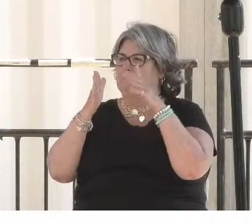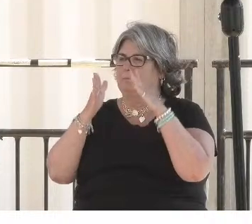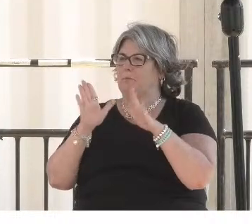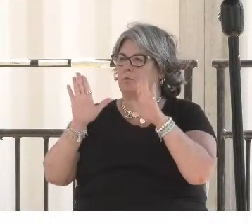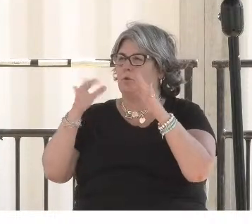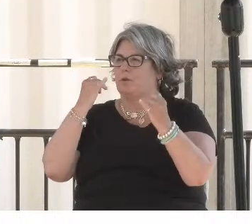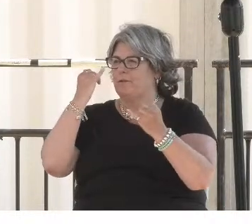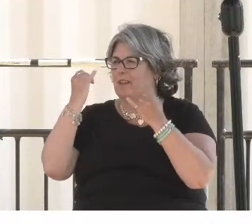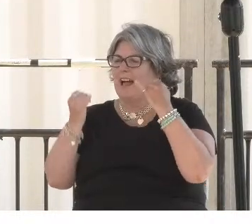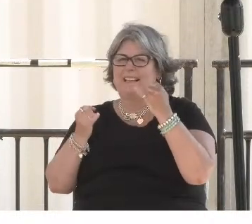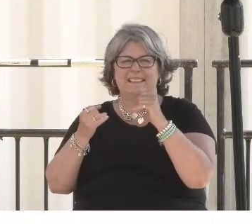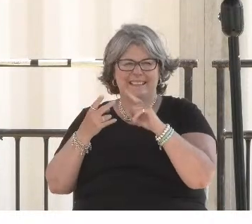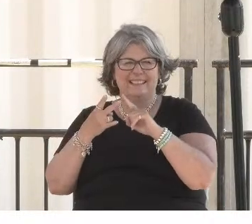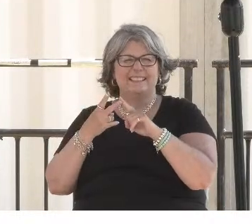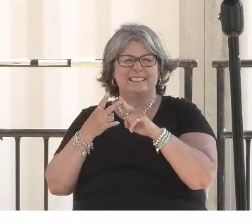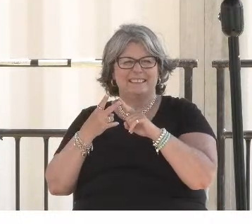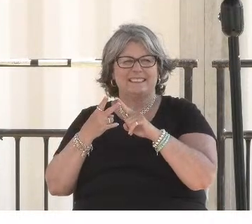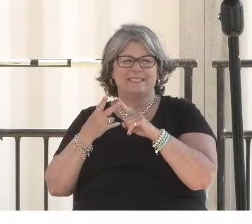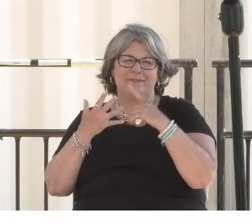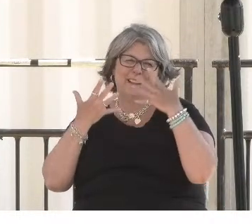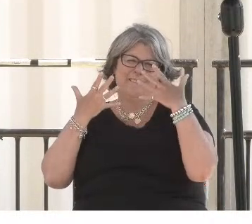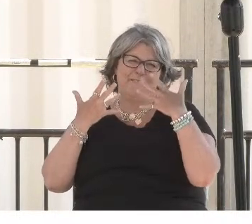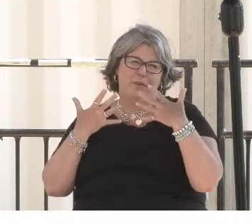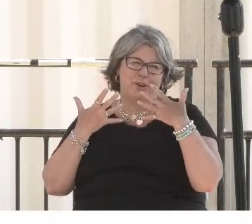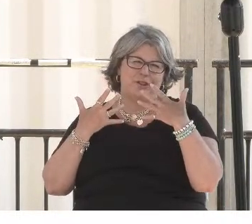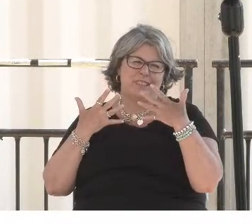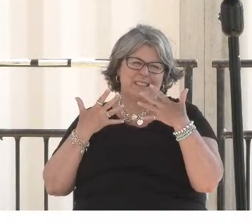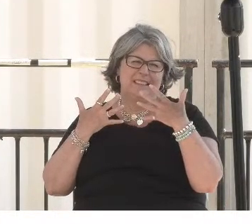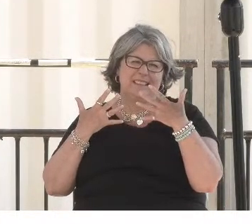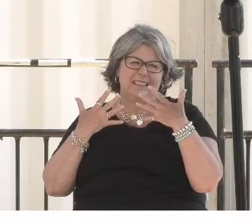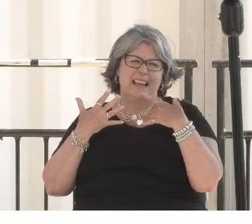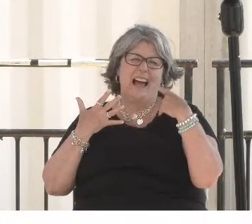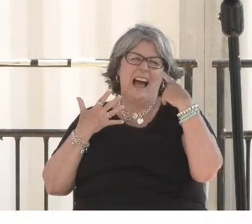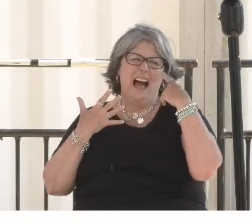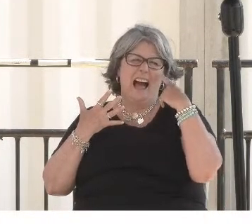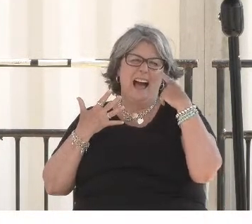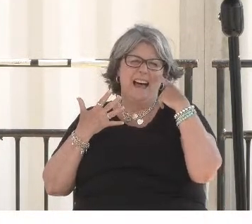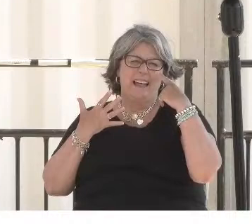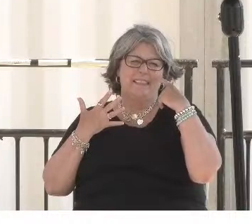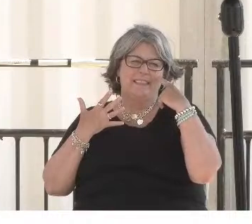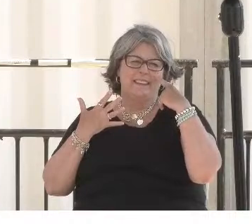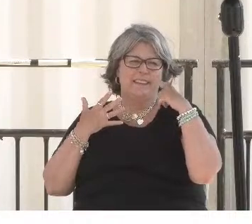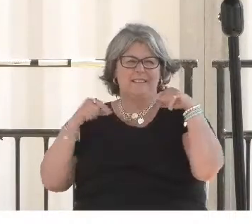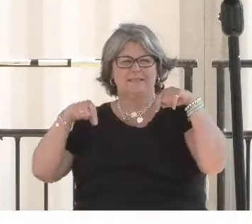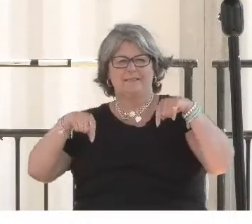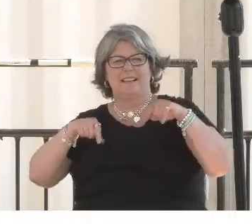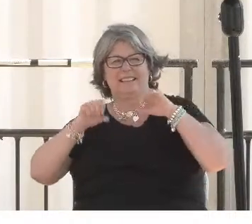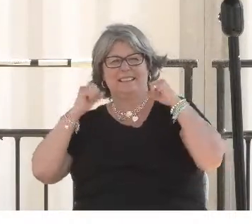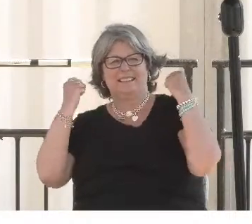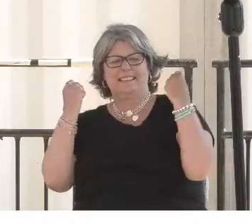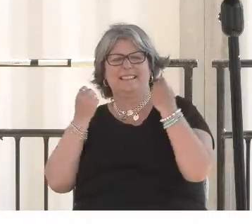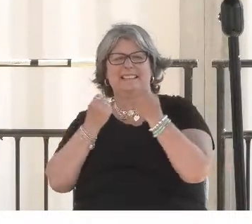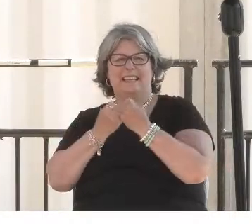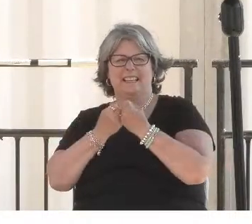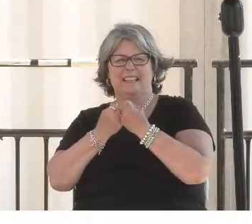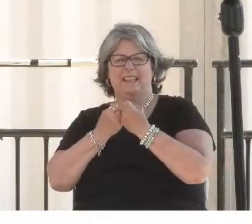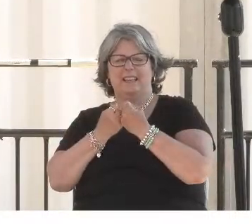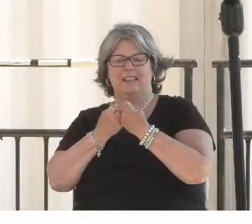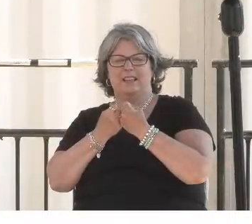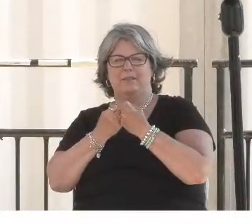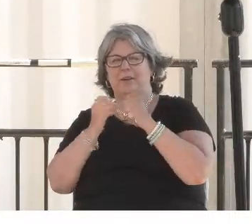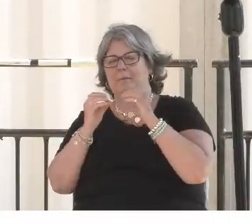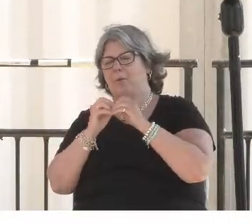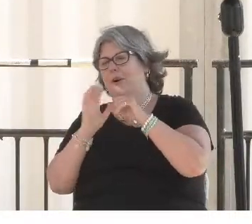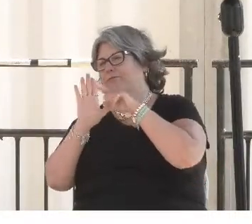ideas. And unfortunately, I do think that we still, as a society, we still like to consume more of the pessimistic